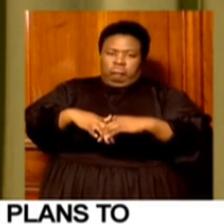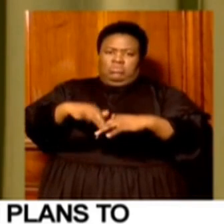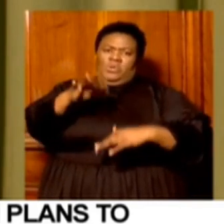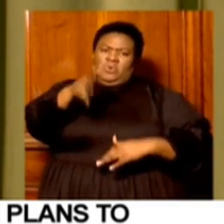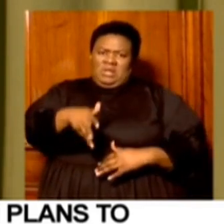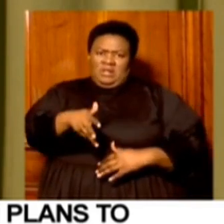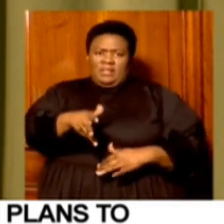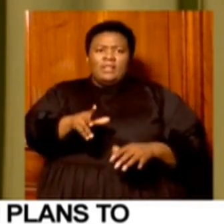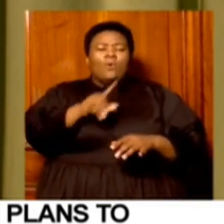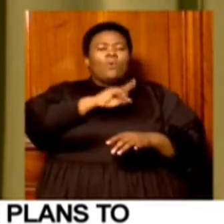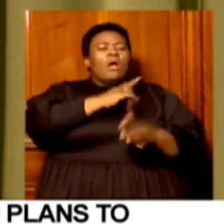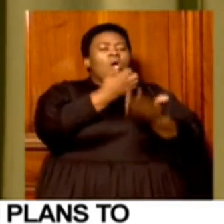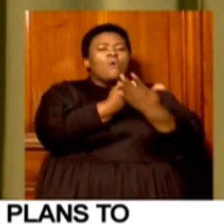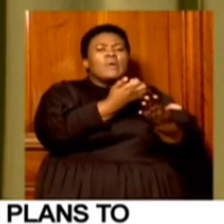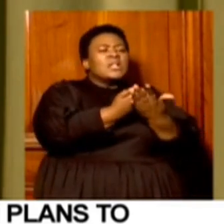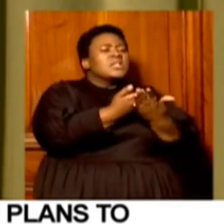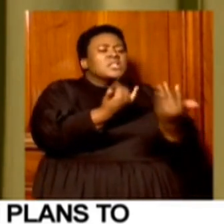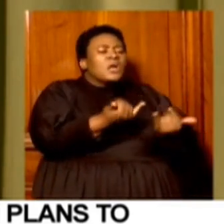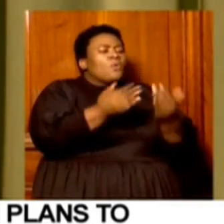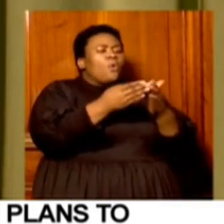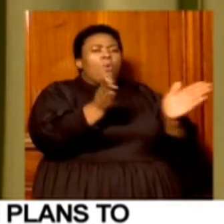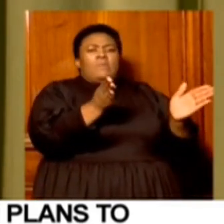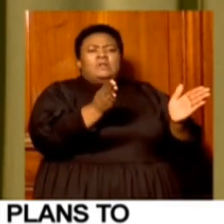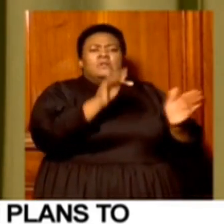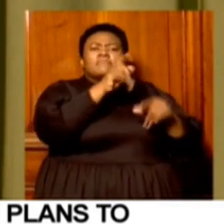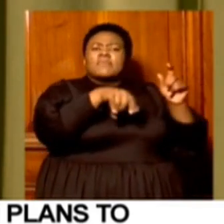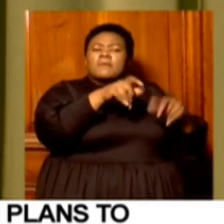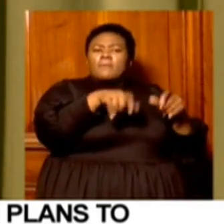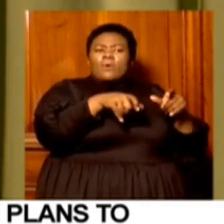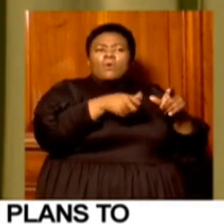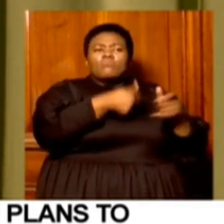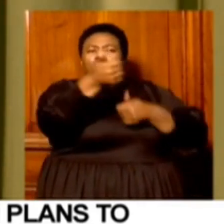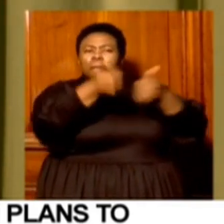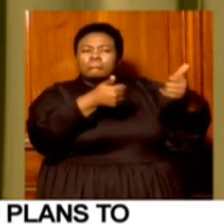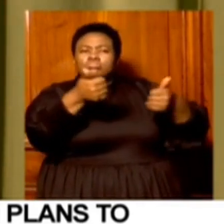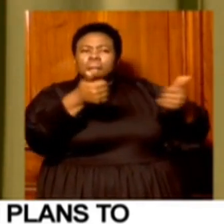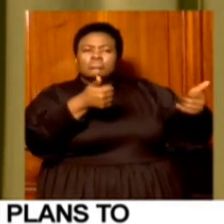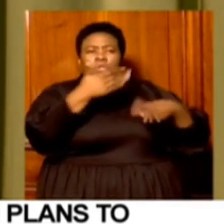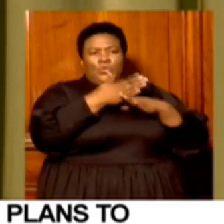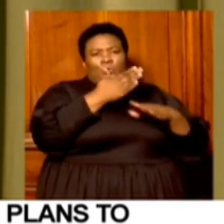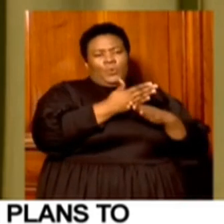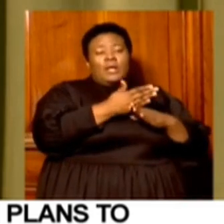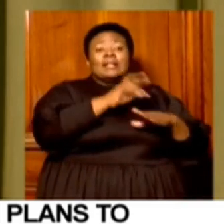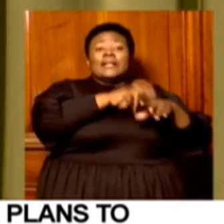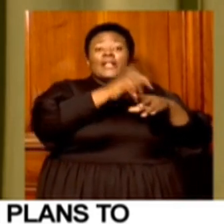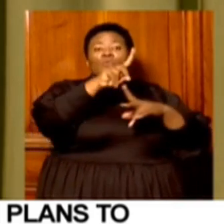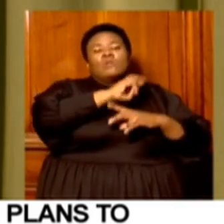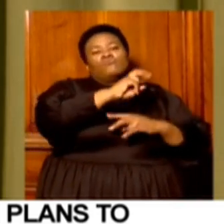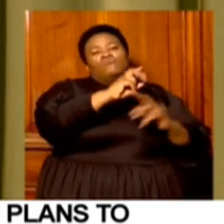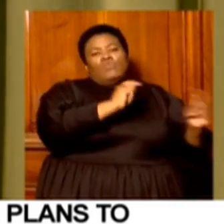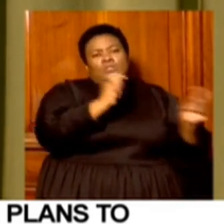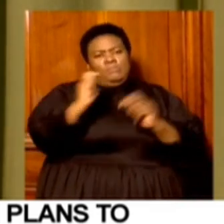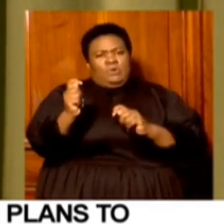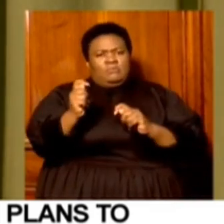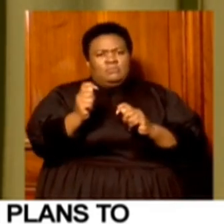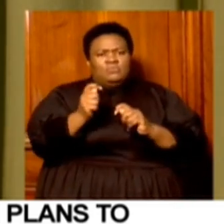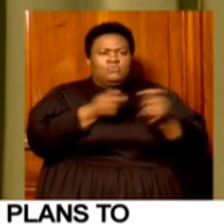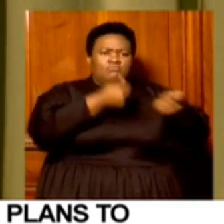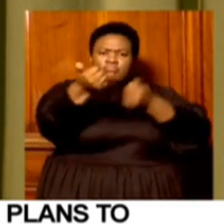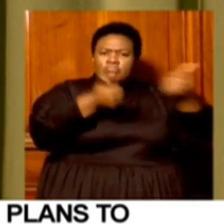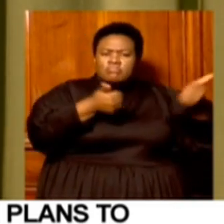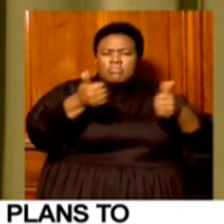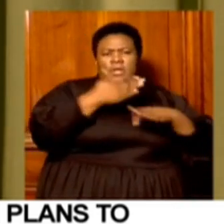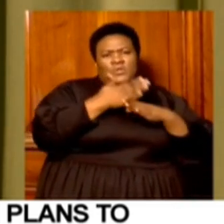to work. They need mode of transport to take them to work and all of that. So we need to address. You must understand, in the economics of